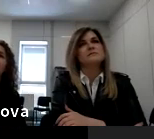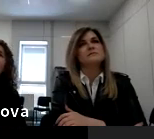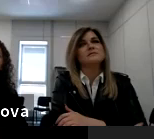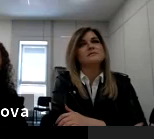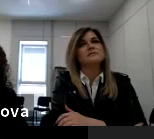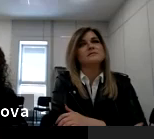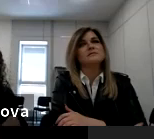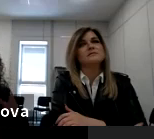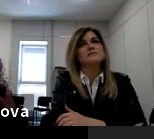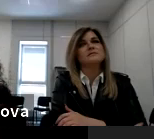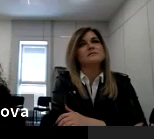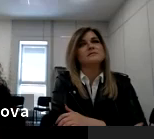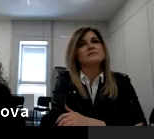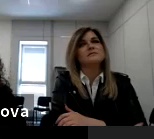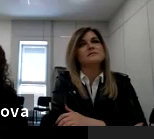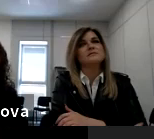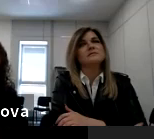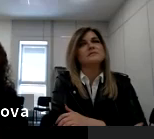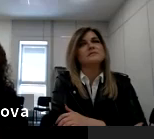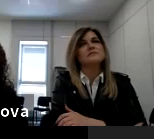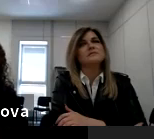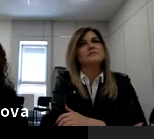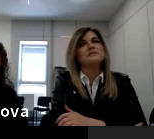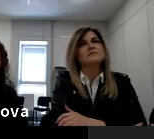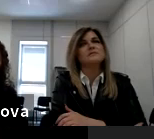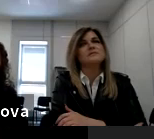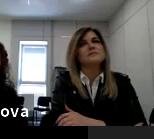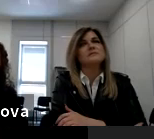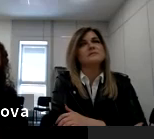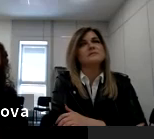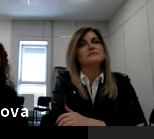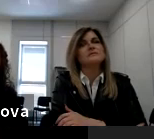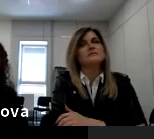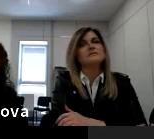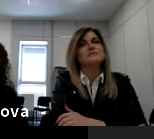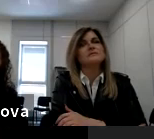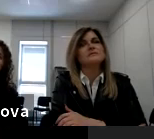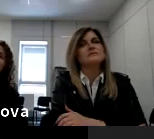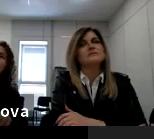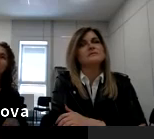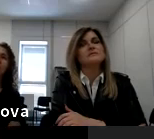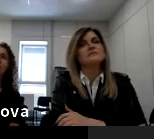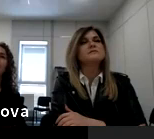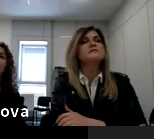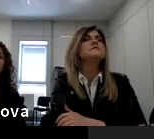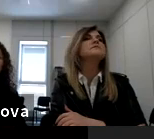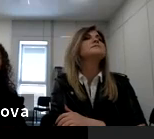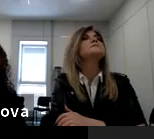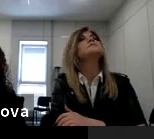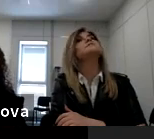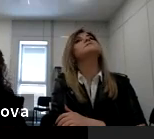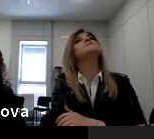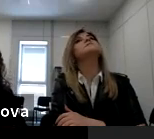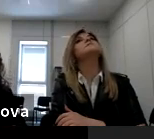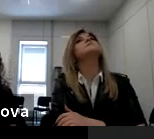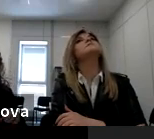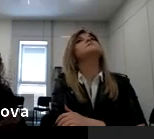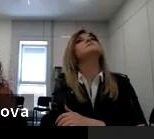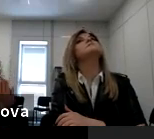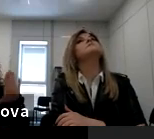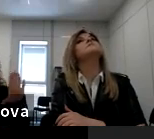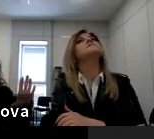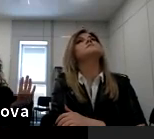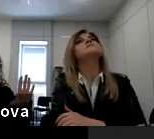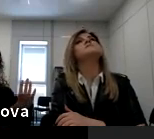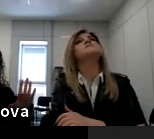good. And another interesting solution, it is water palace. The material of the facade is glass,